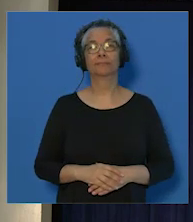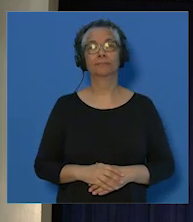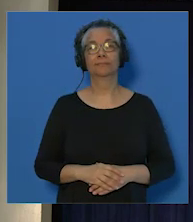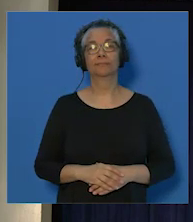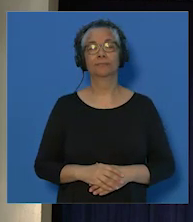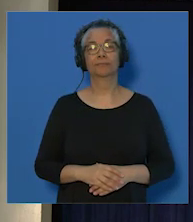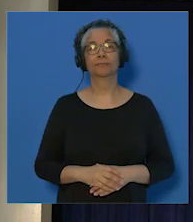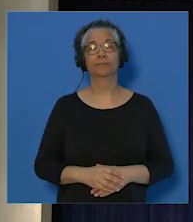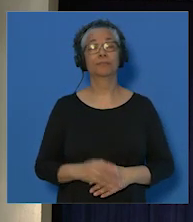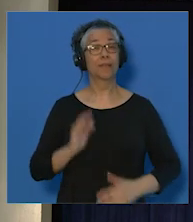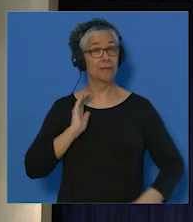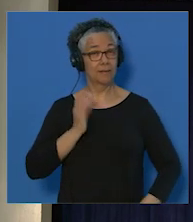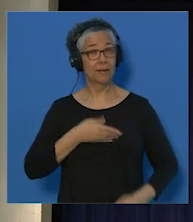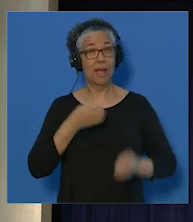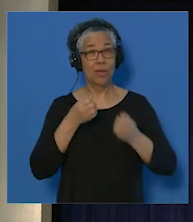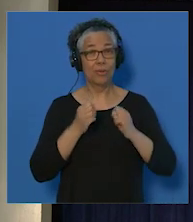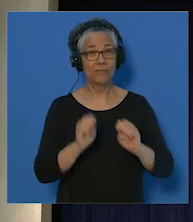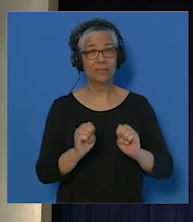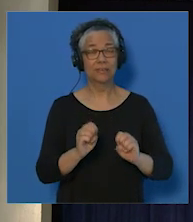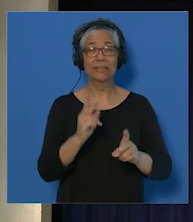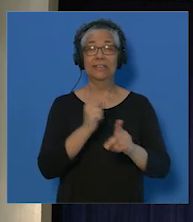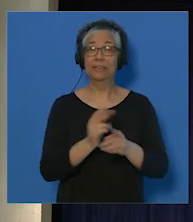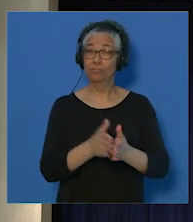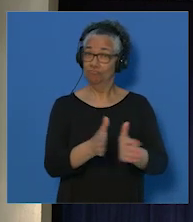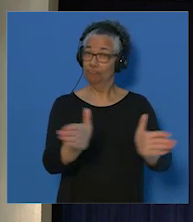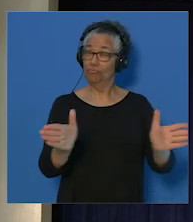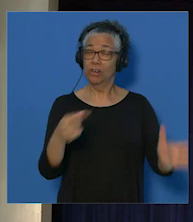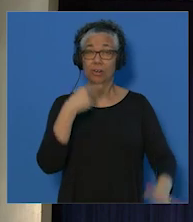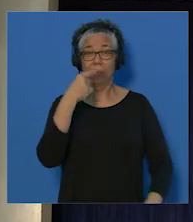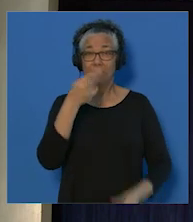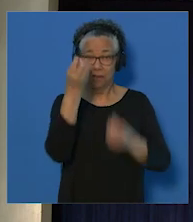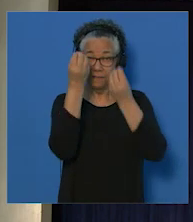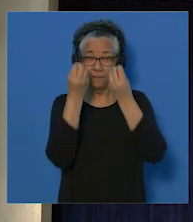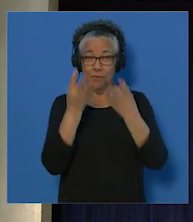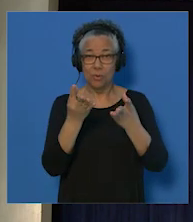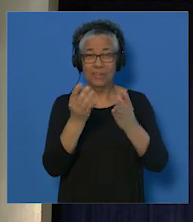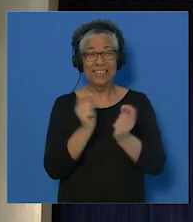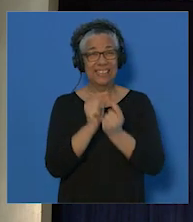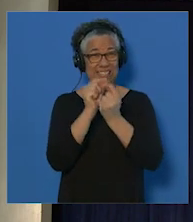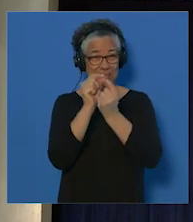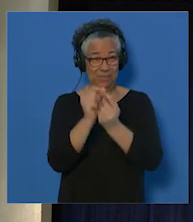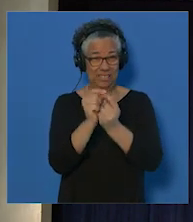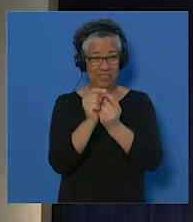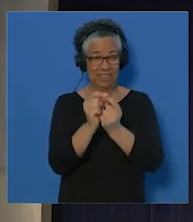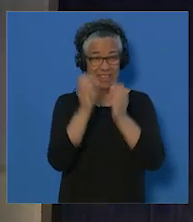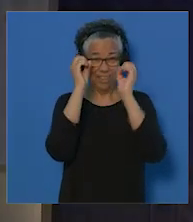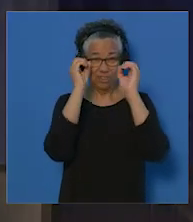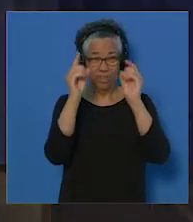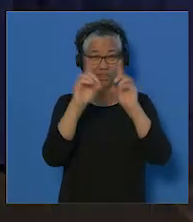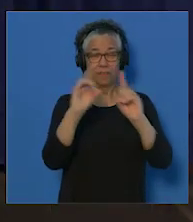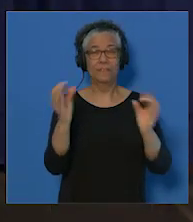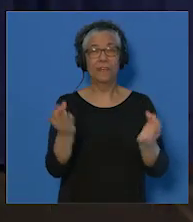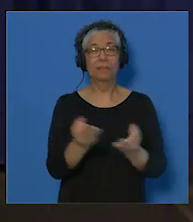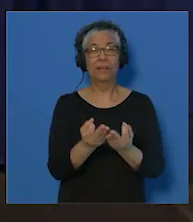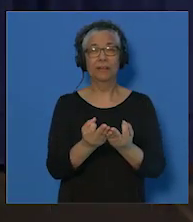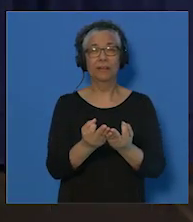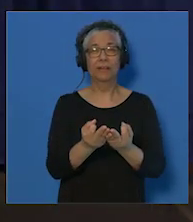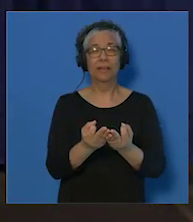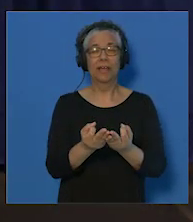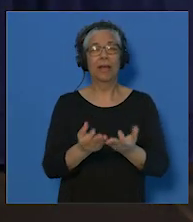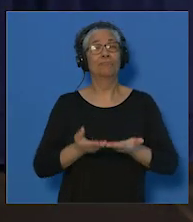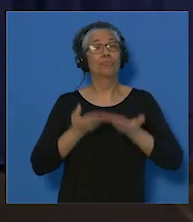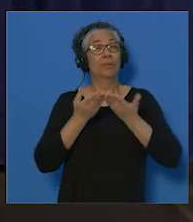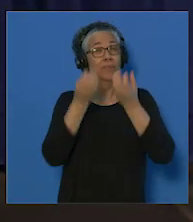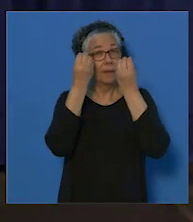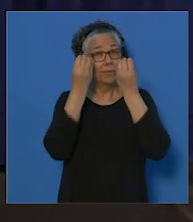In our efforts to keep the general public informed, and specifically our education family, this evening I will be providing updates